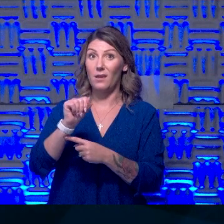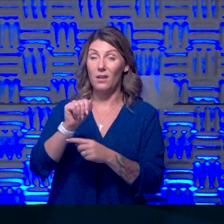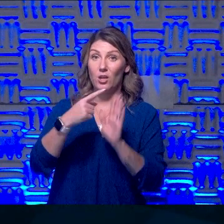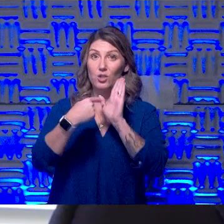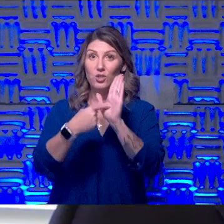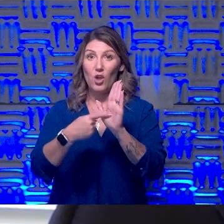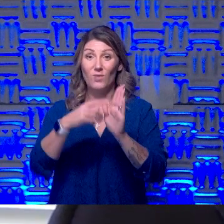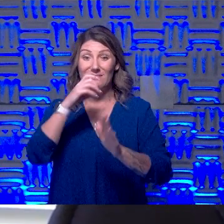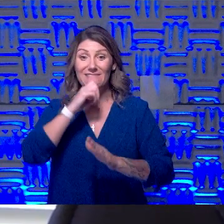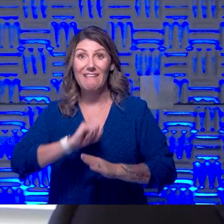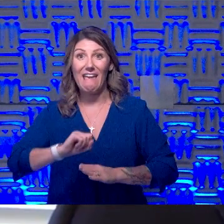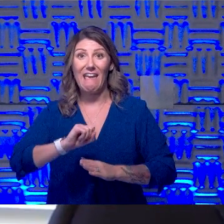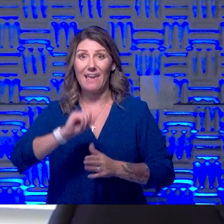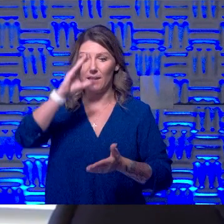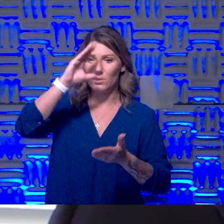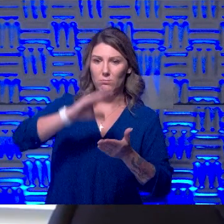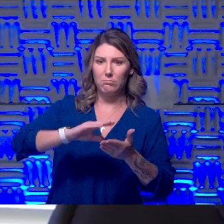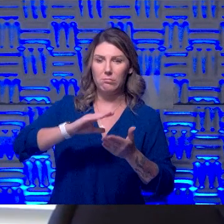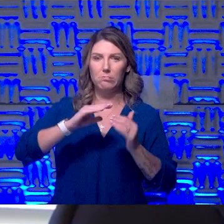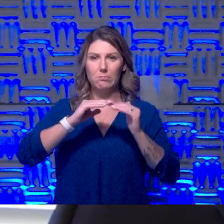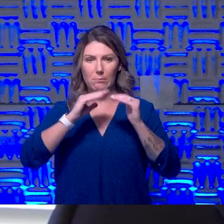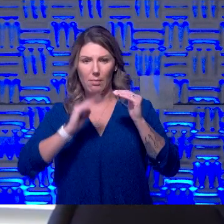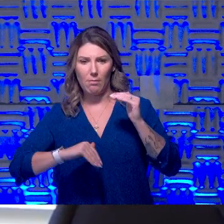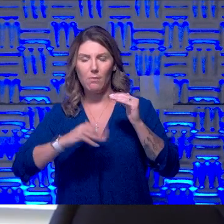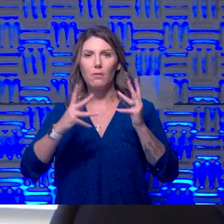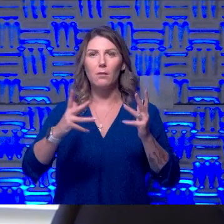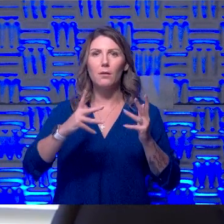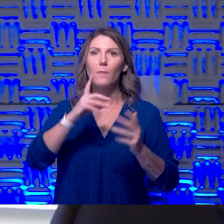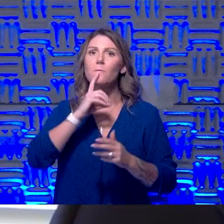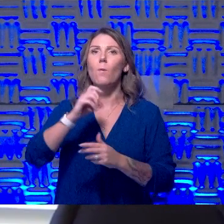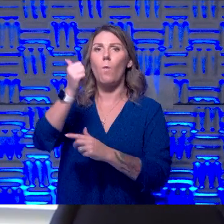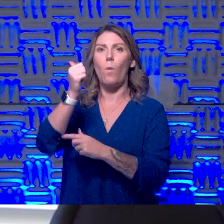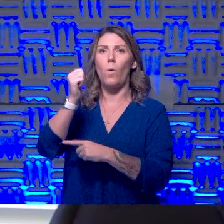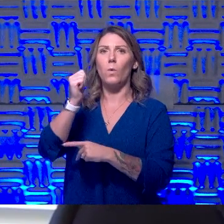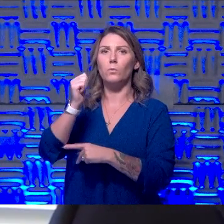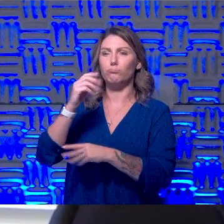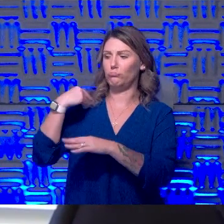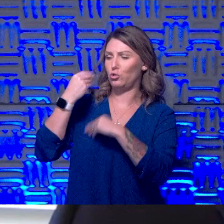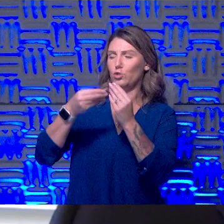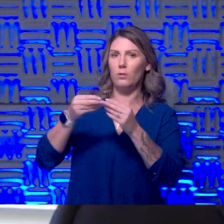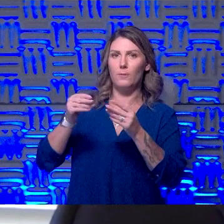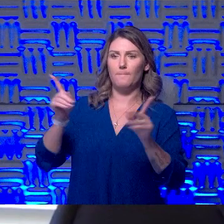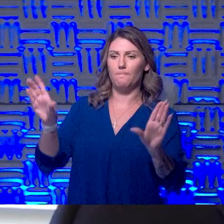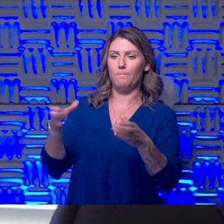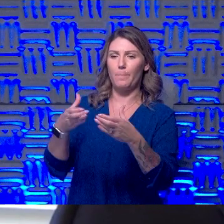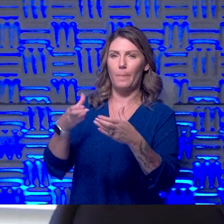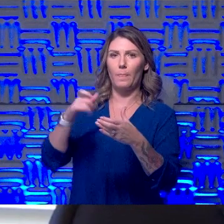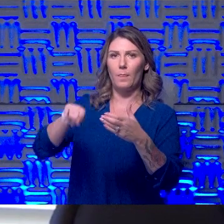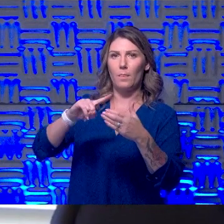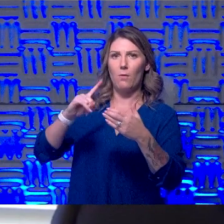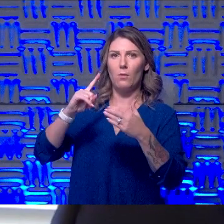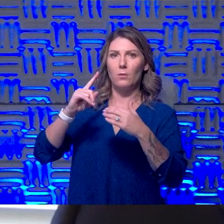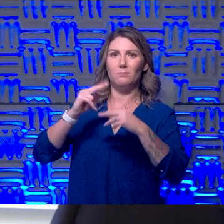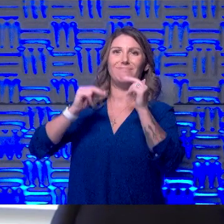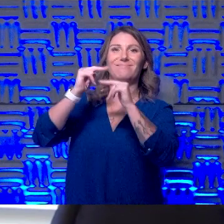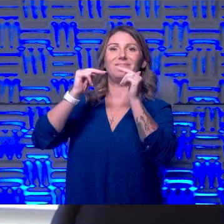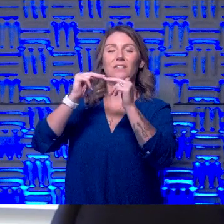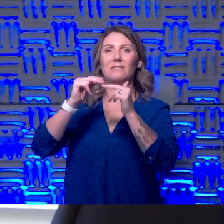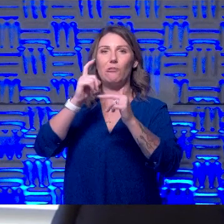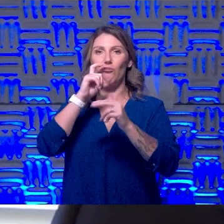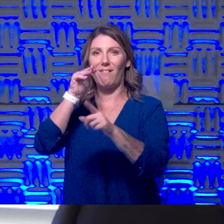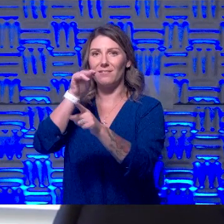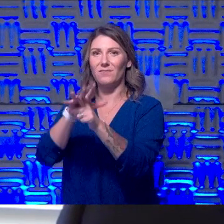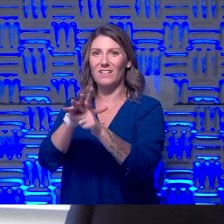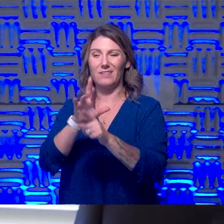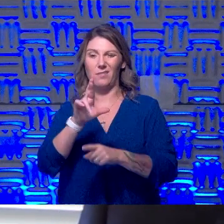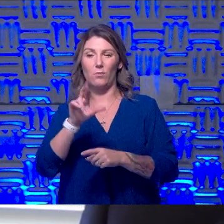lower, many of those older folks, those older generation in those facilities are not becoming as infected at the rates they